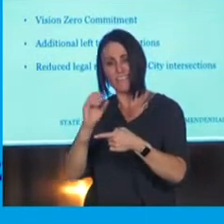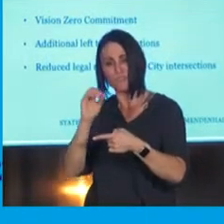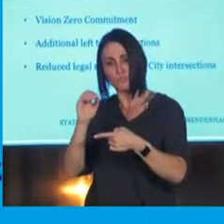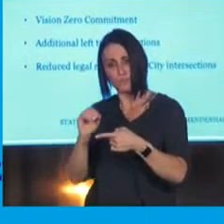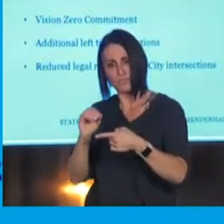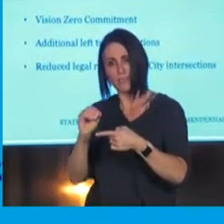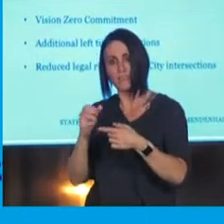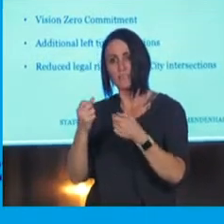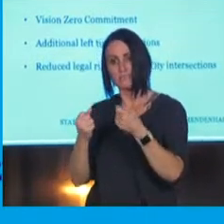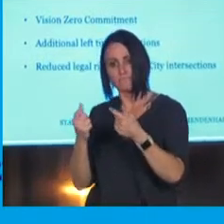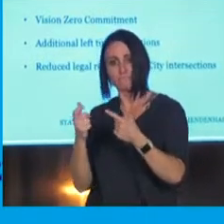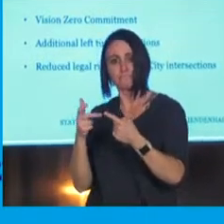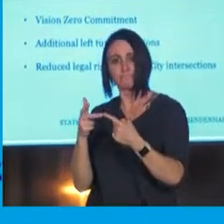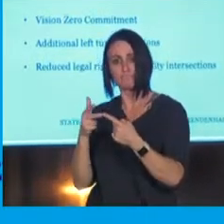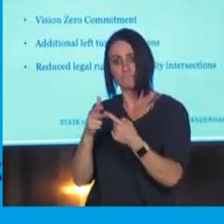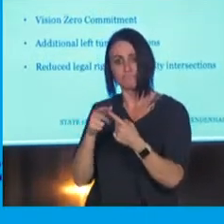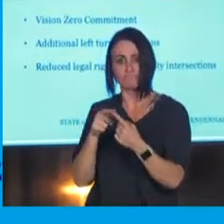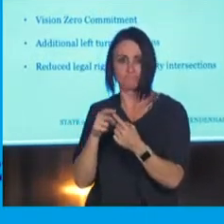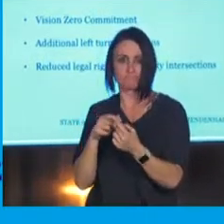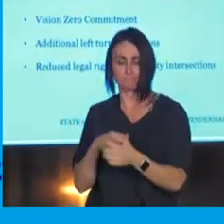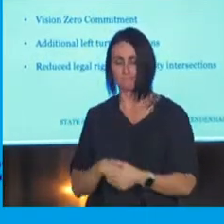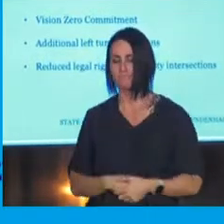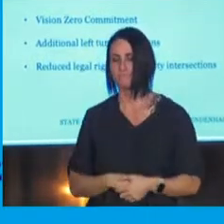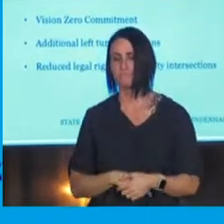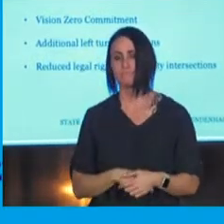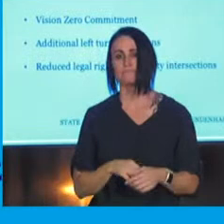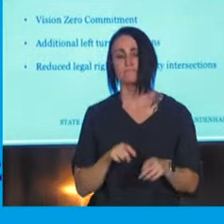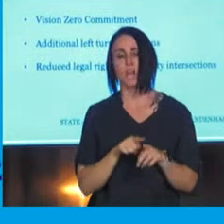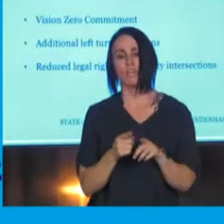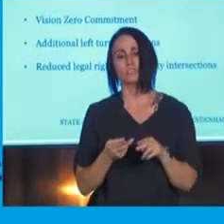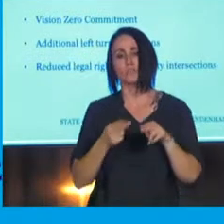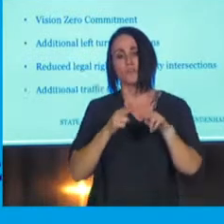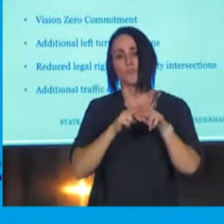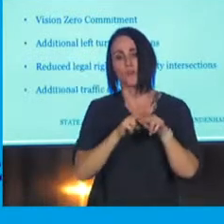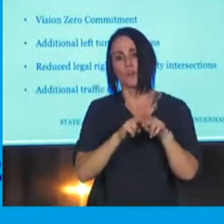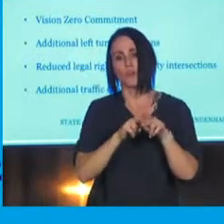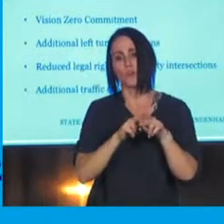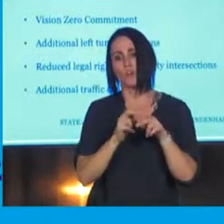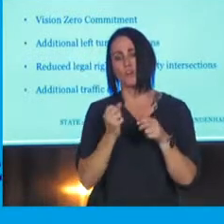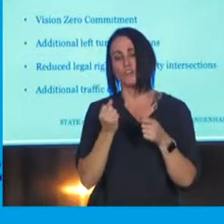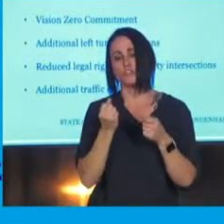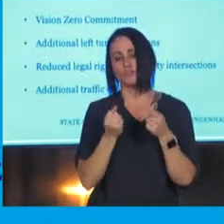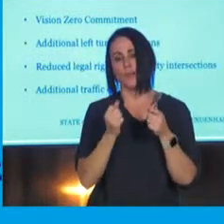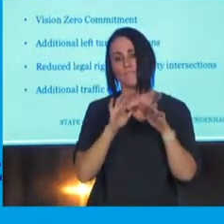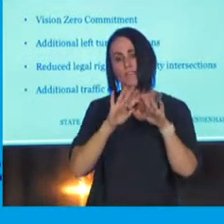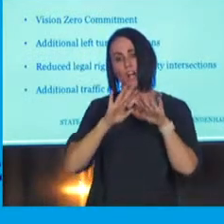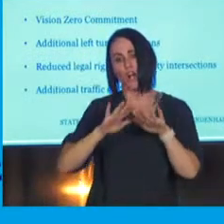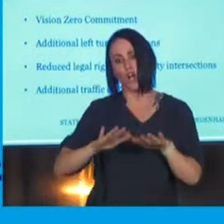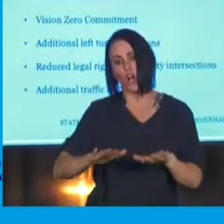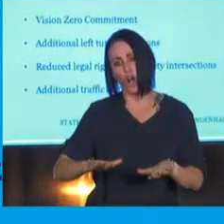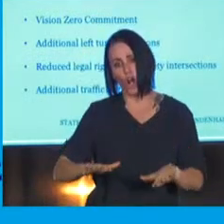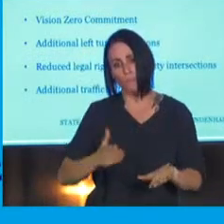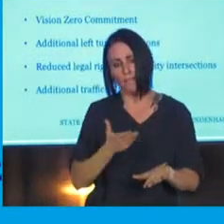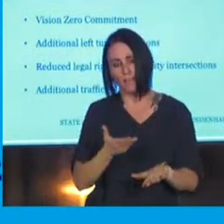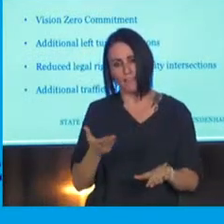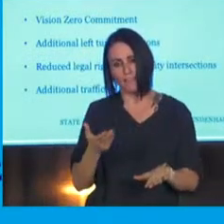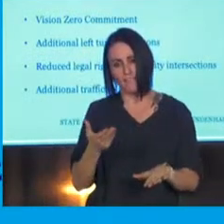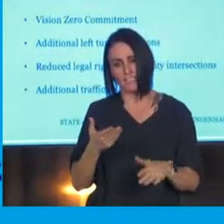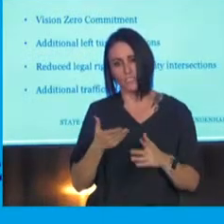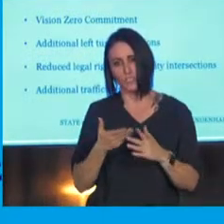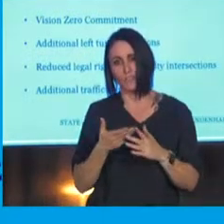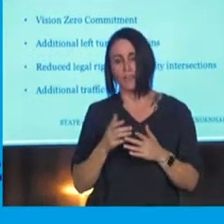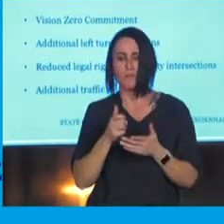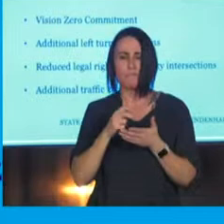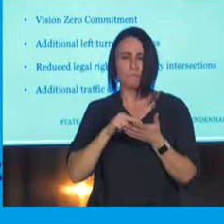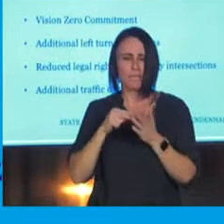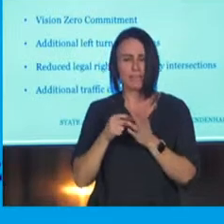pedestrian crashes. We'll also continue to increase funding for traffic calming measures throughout the city to help slow